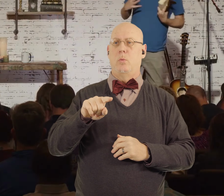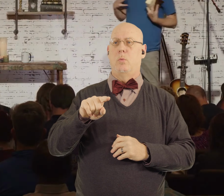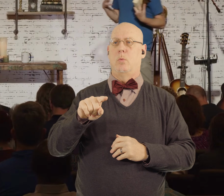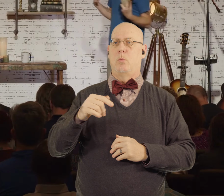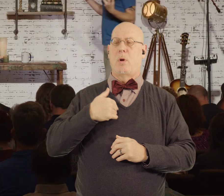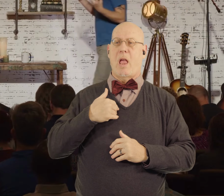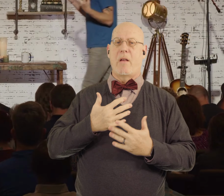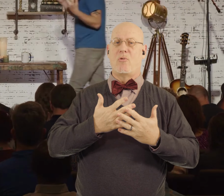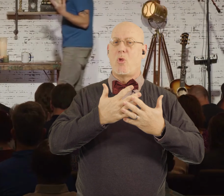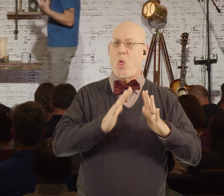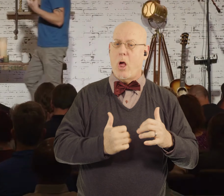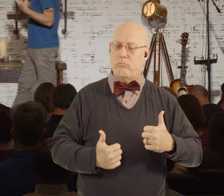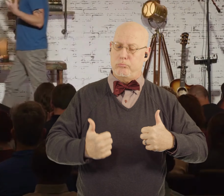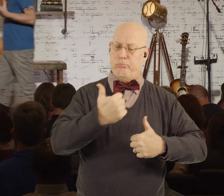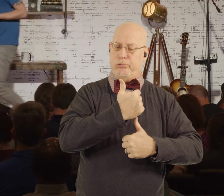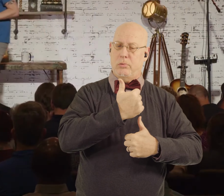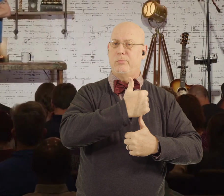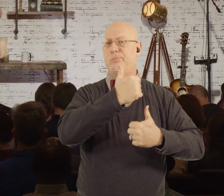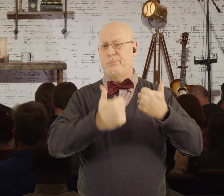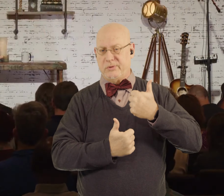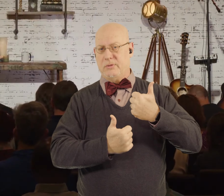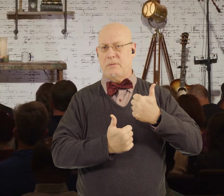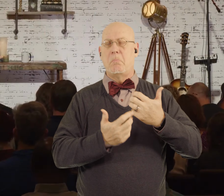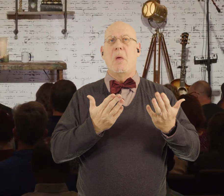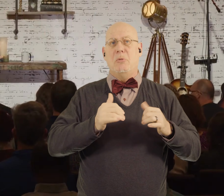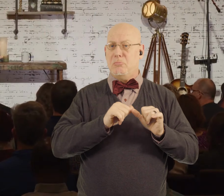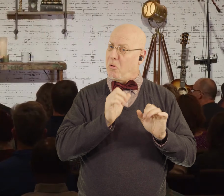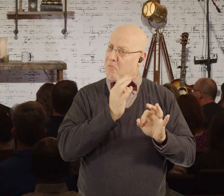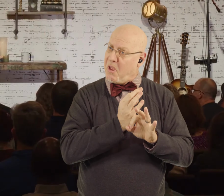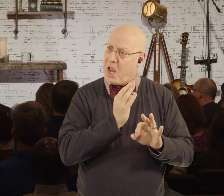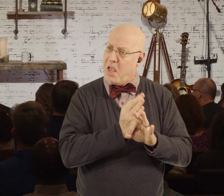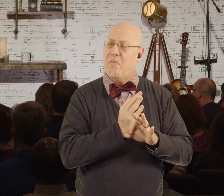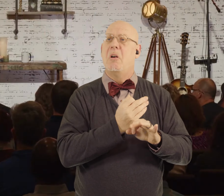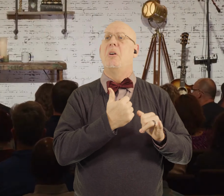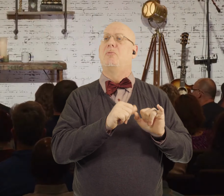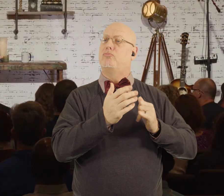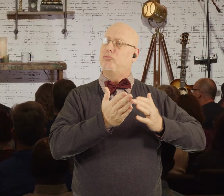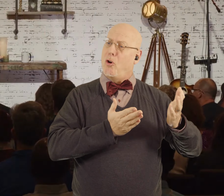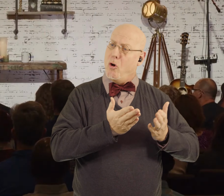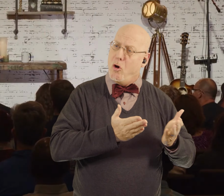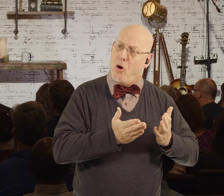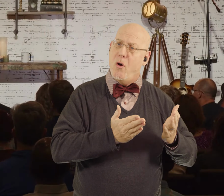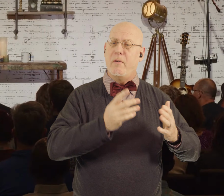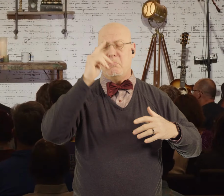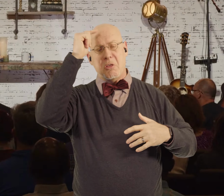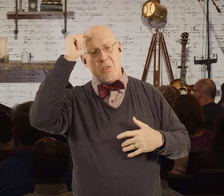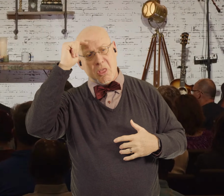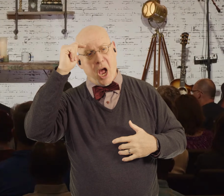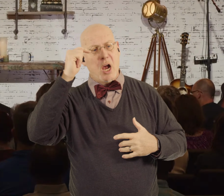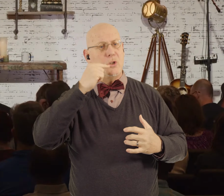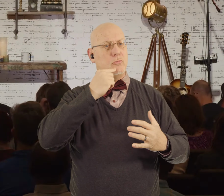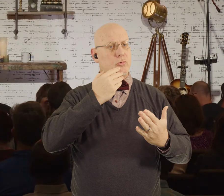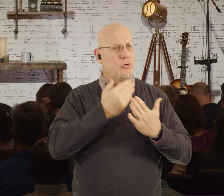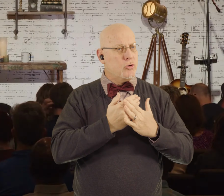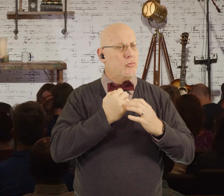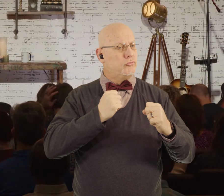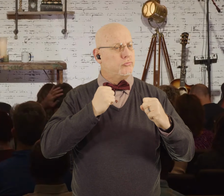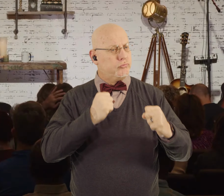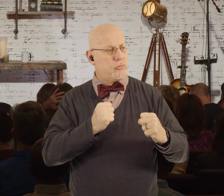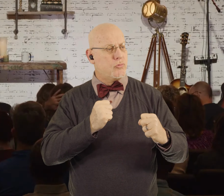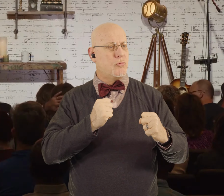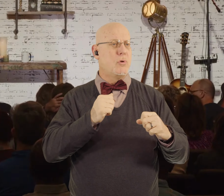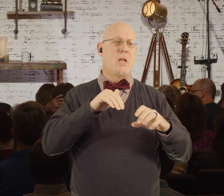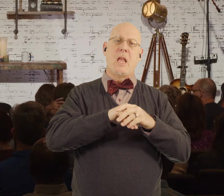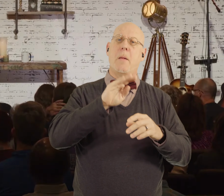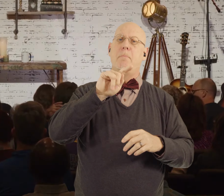for those who have lost the preeminent love, maybe you're still faithful and you're serving and you're